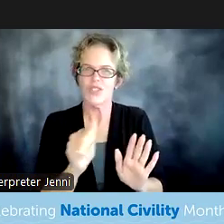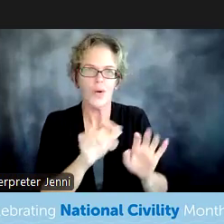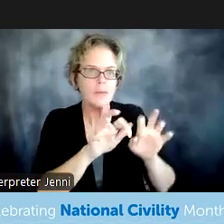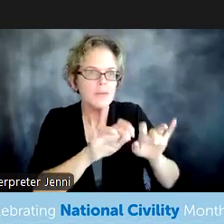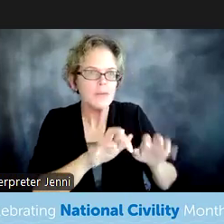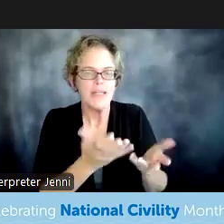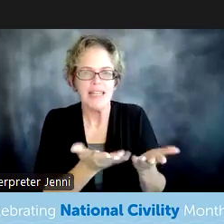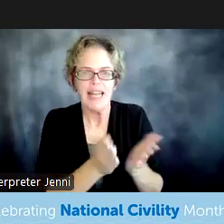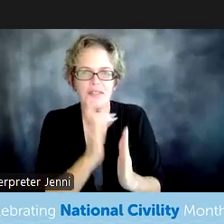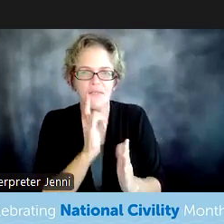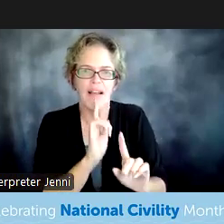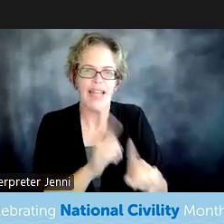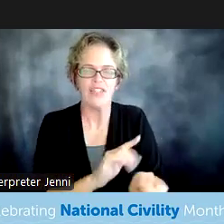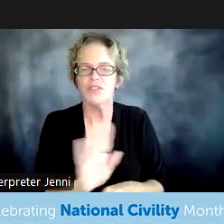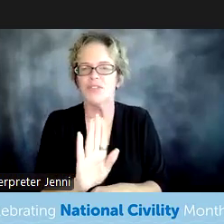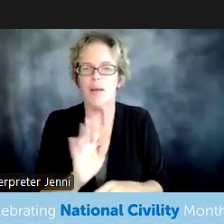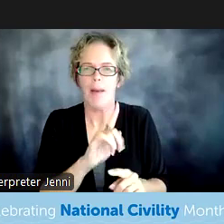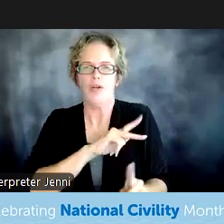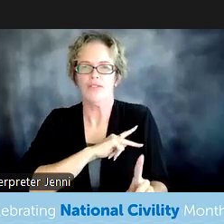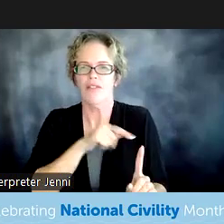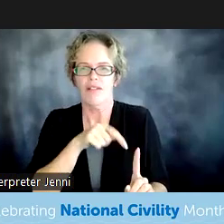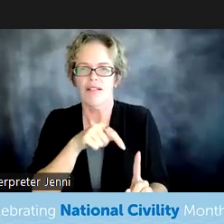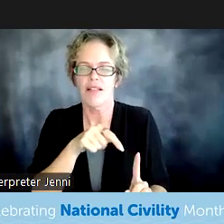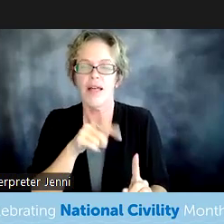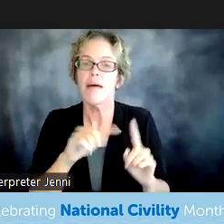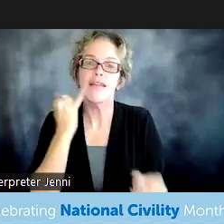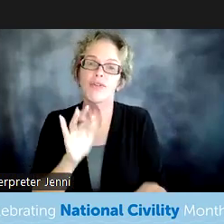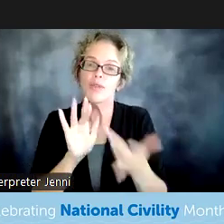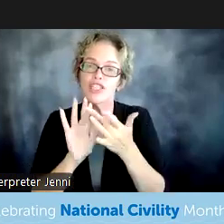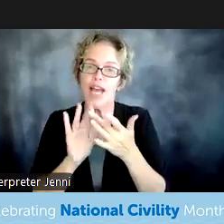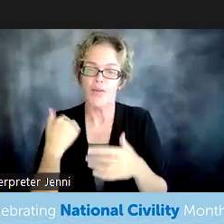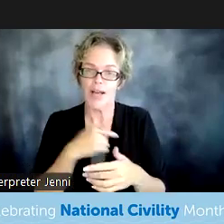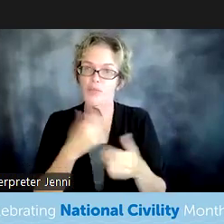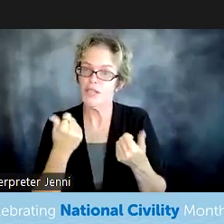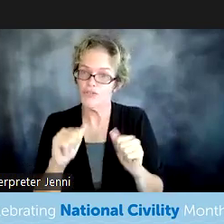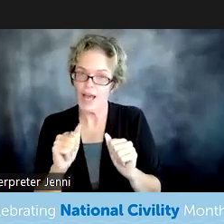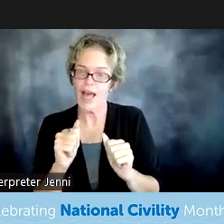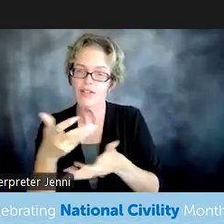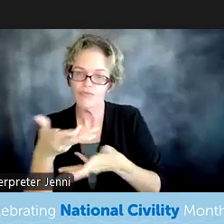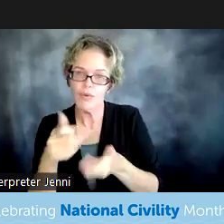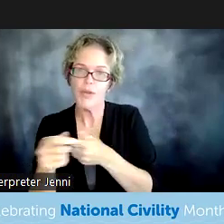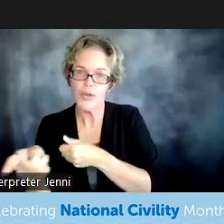answered. We can, if you reach out to us, we can try to work with you individually, but this would be more